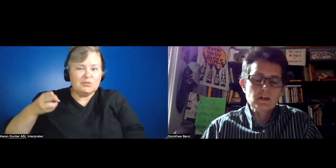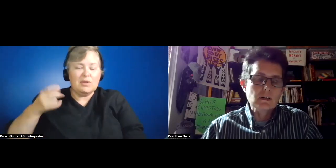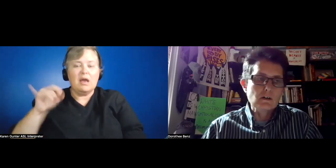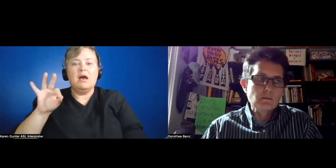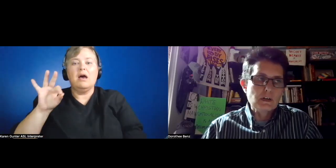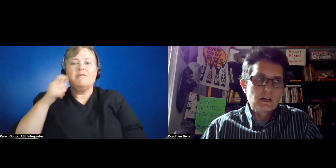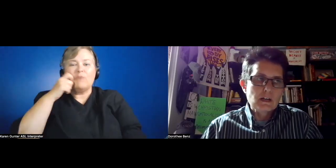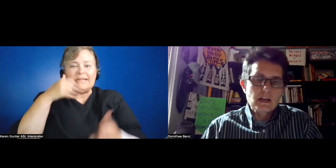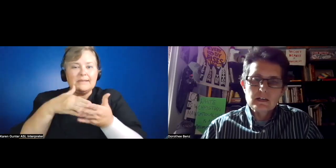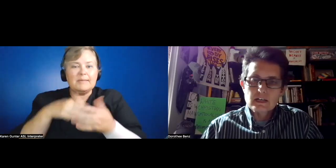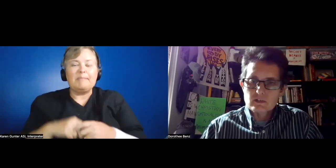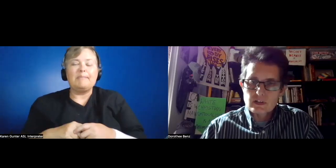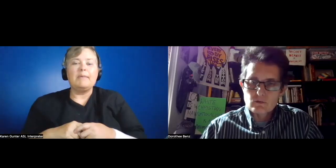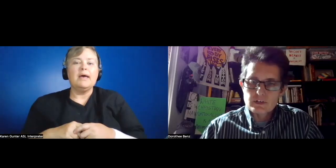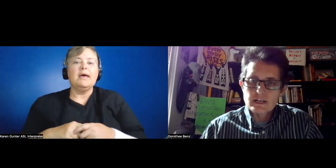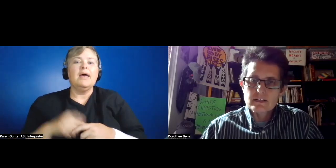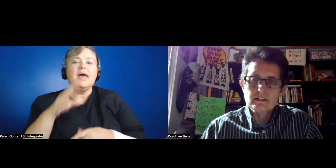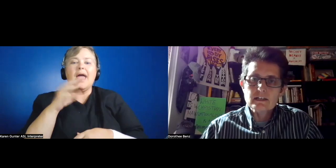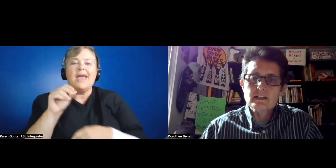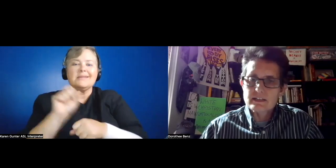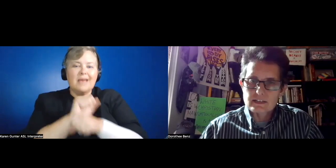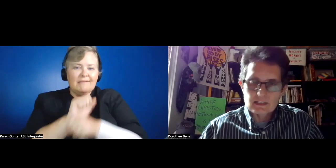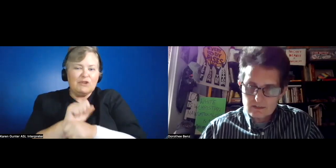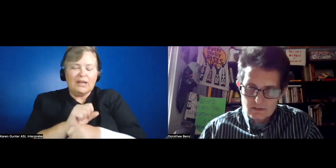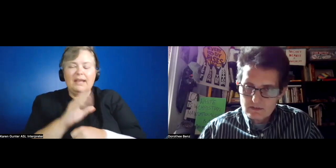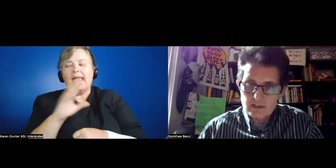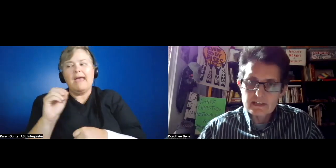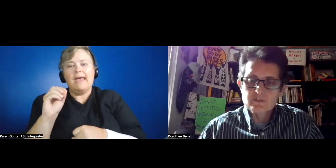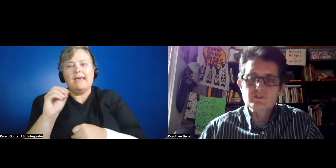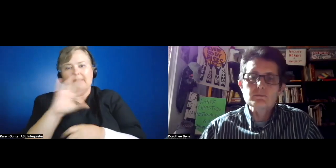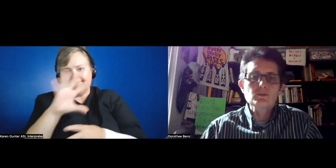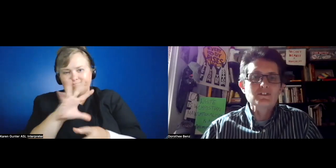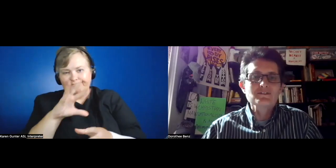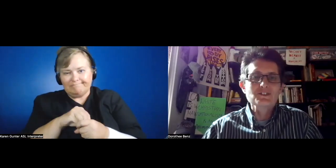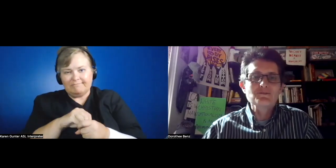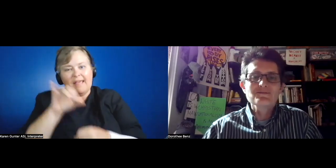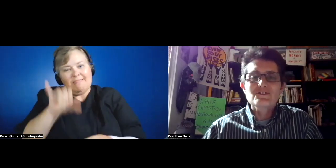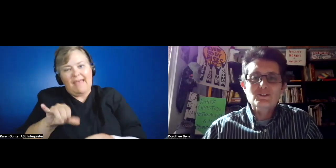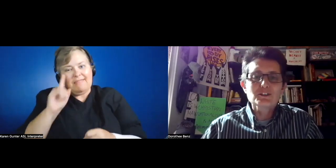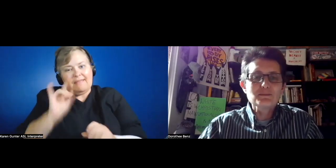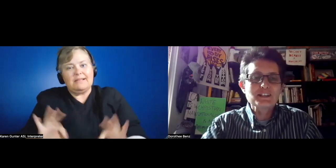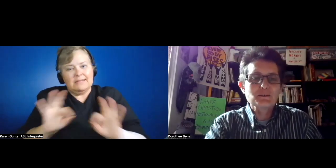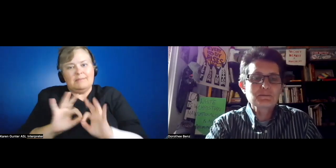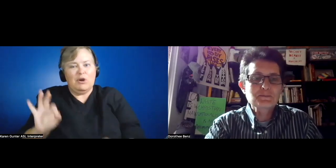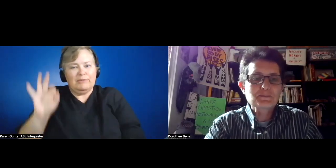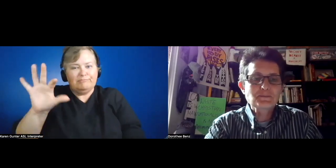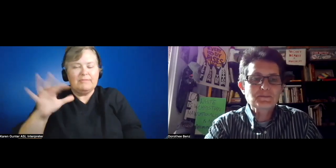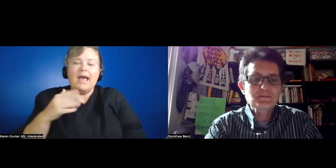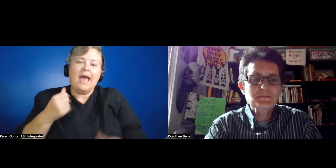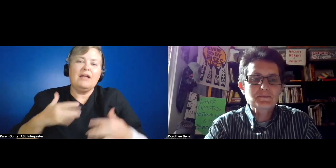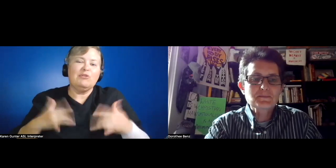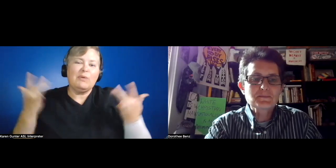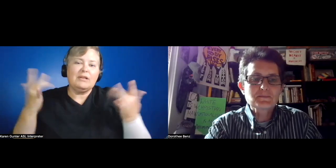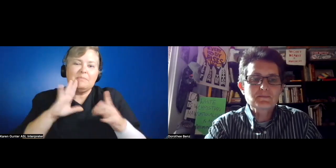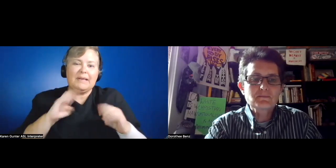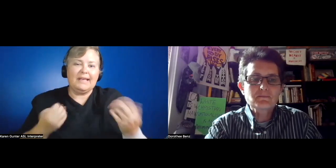racism and slavery, and I think that's just important. So thrilled to be here. Thank